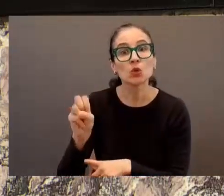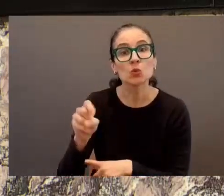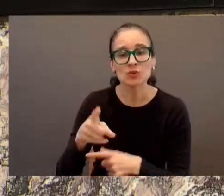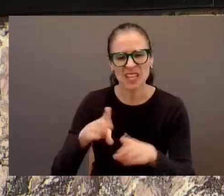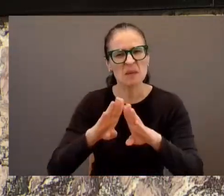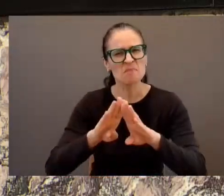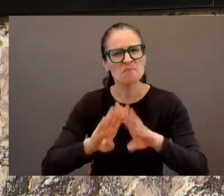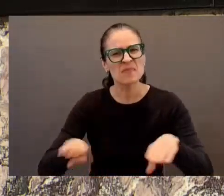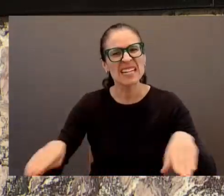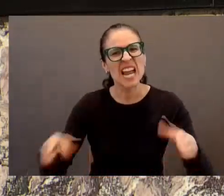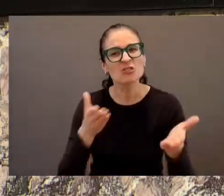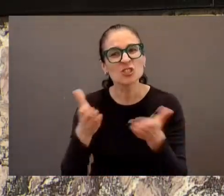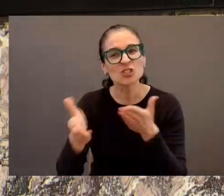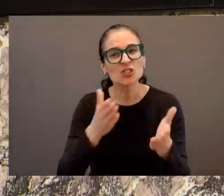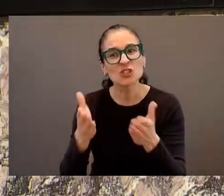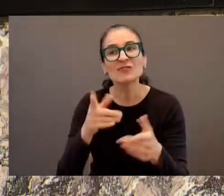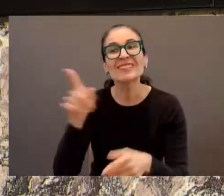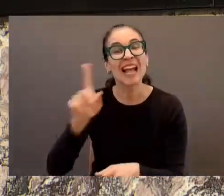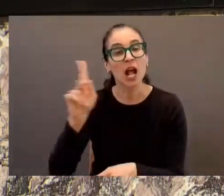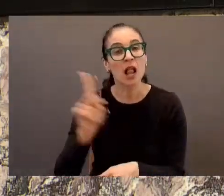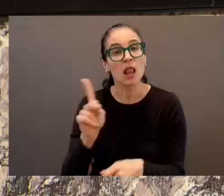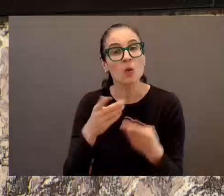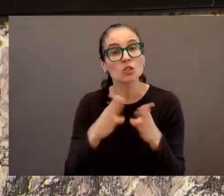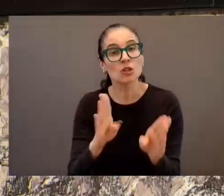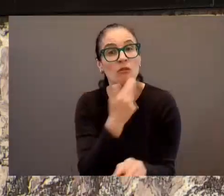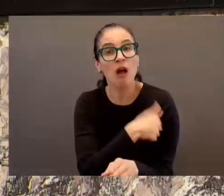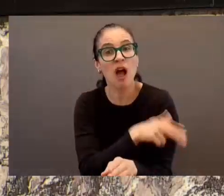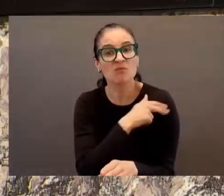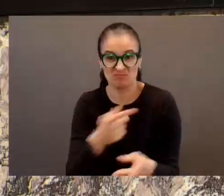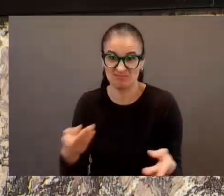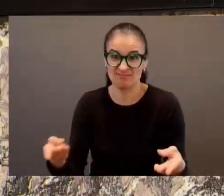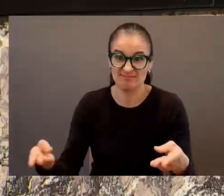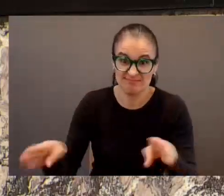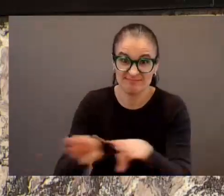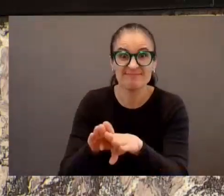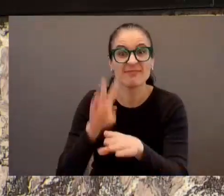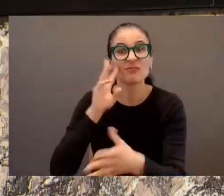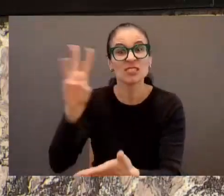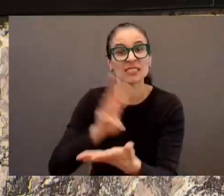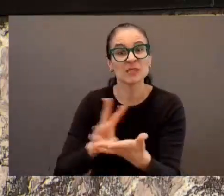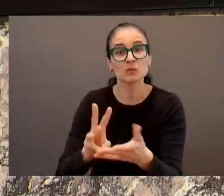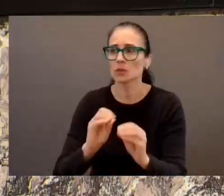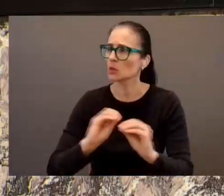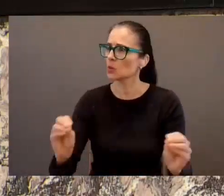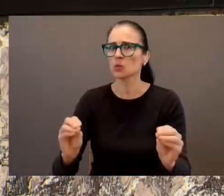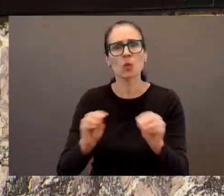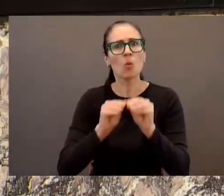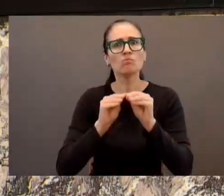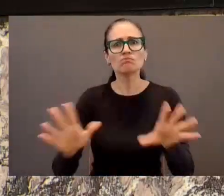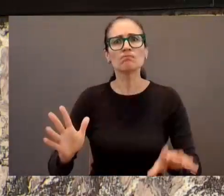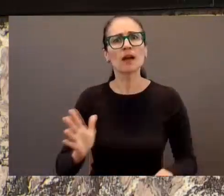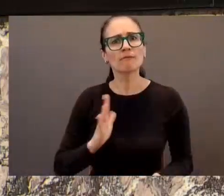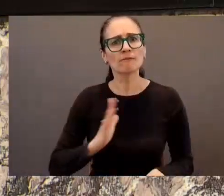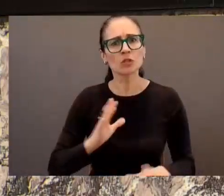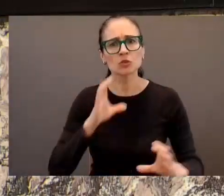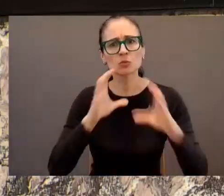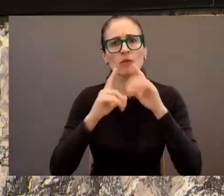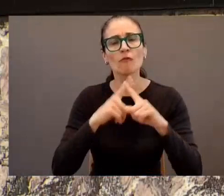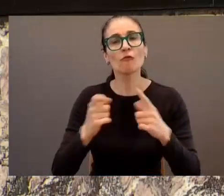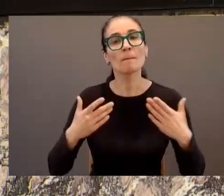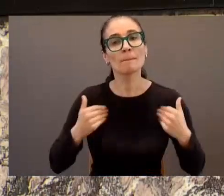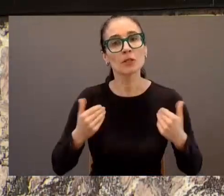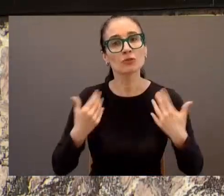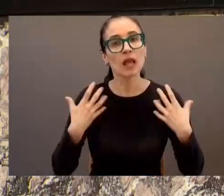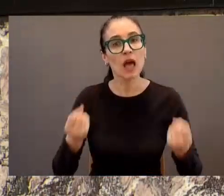no official communication from the Ministry or the Interior Health. This means no pediatric care in one of BC's busiest